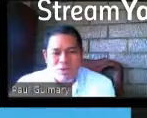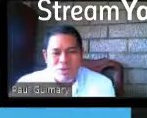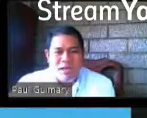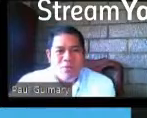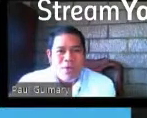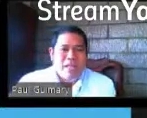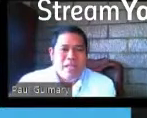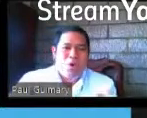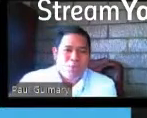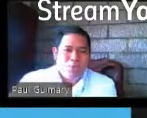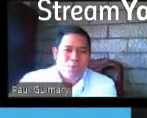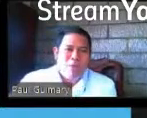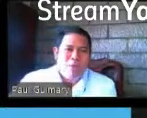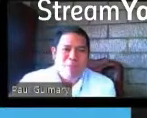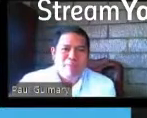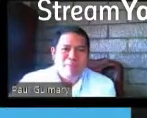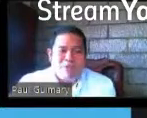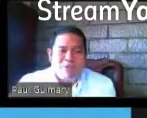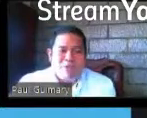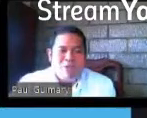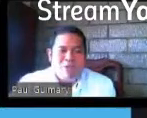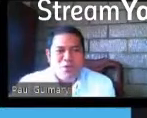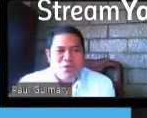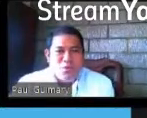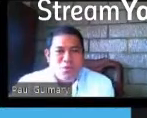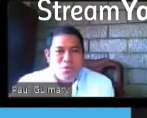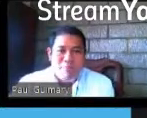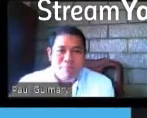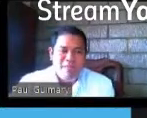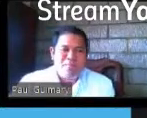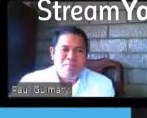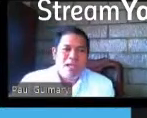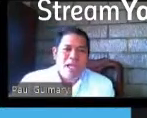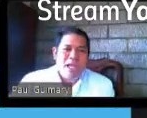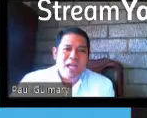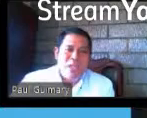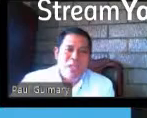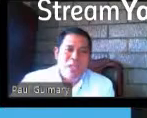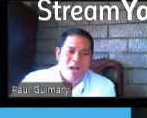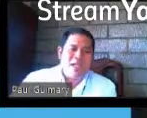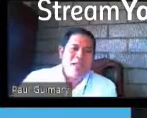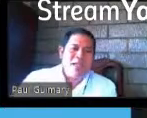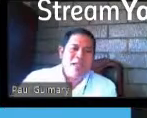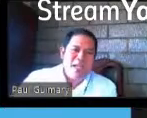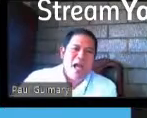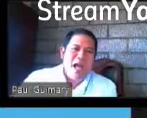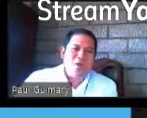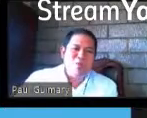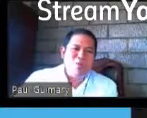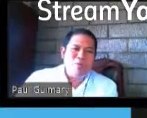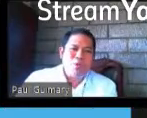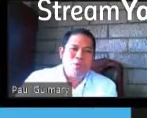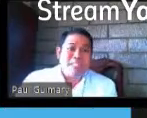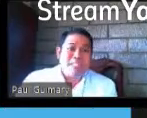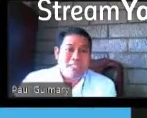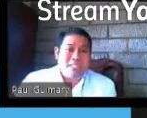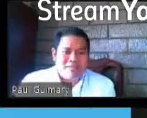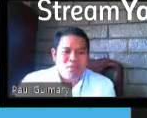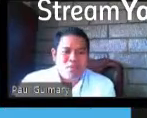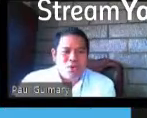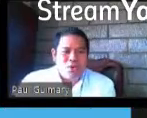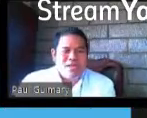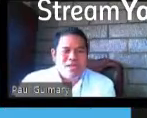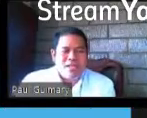get, and not only learning continuity plan, and we have a acronym called